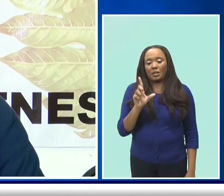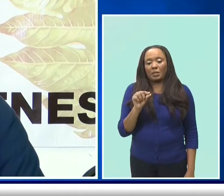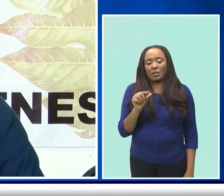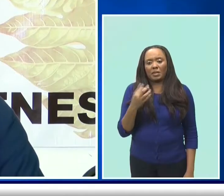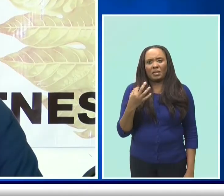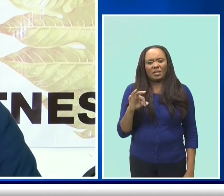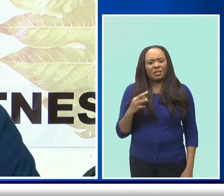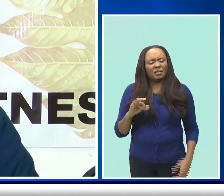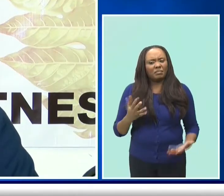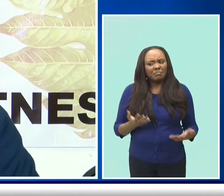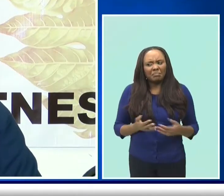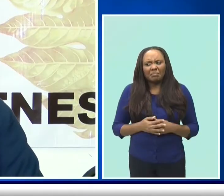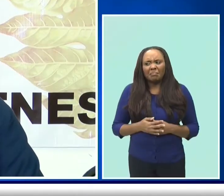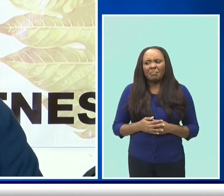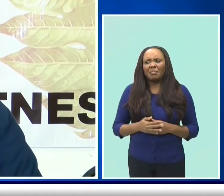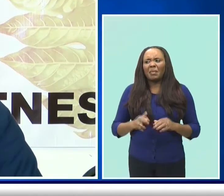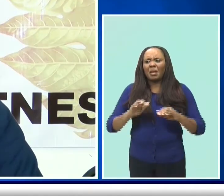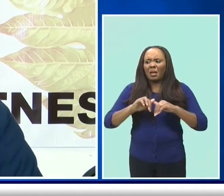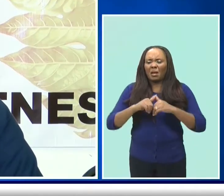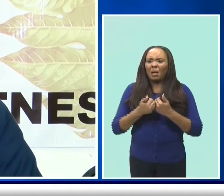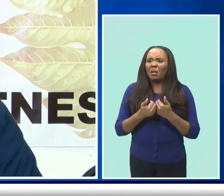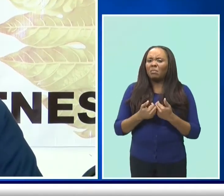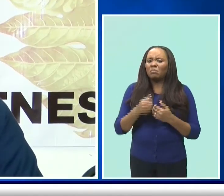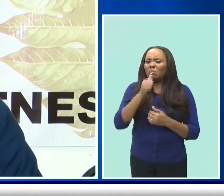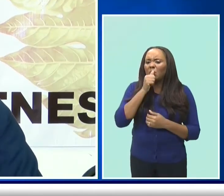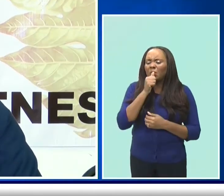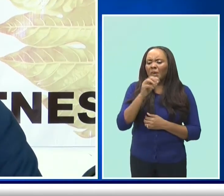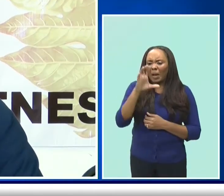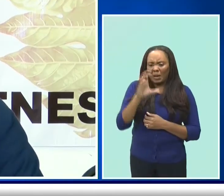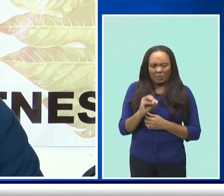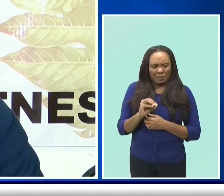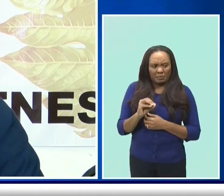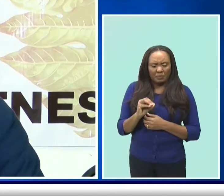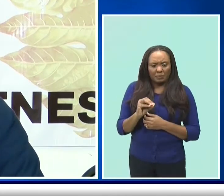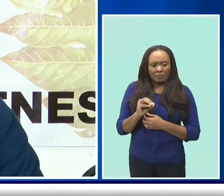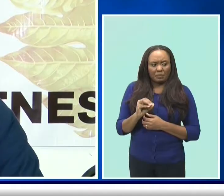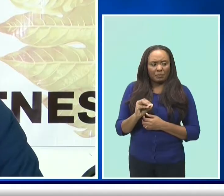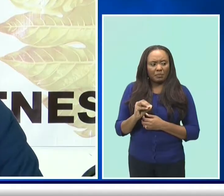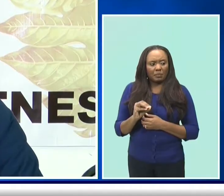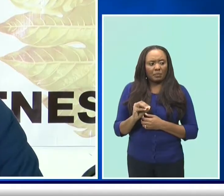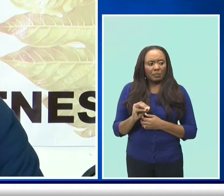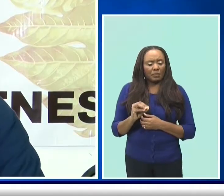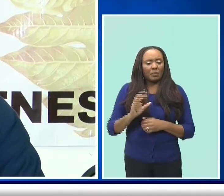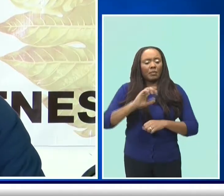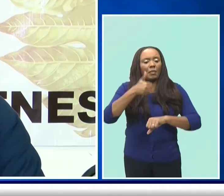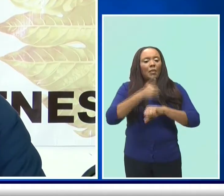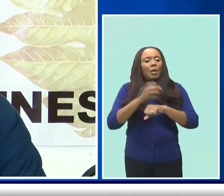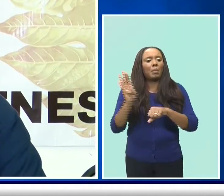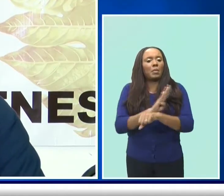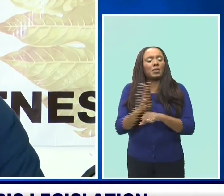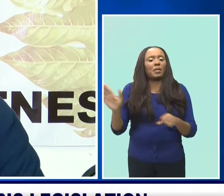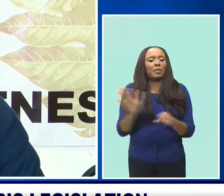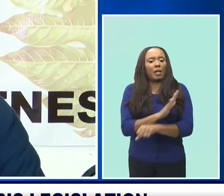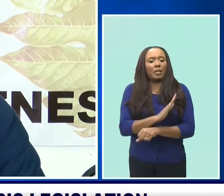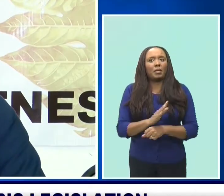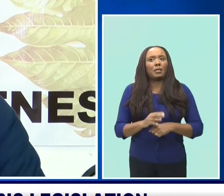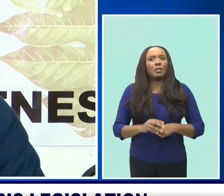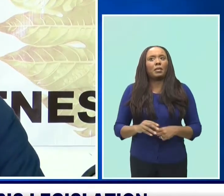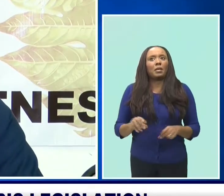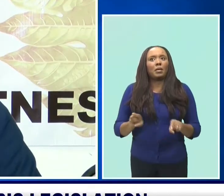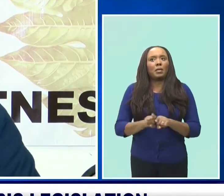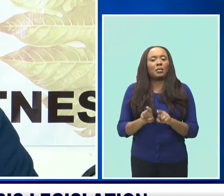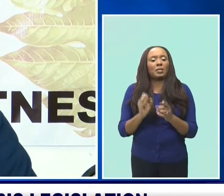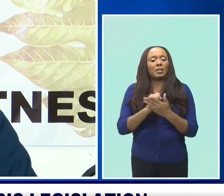How is it that a private company, BIM Medical Cannabis Limited, was incorporated in Barbados September